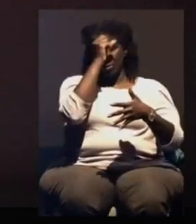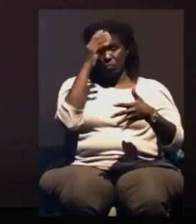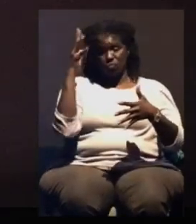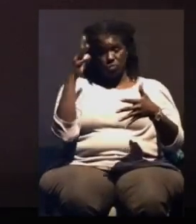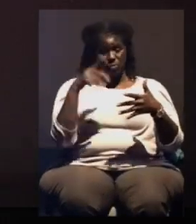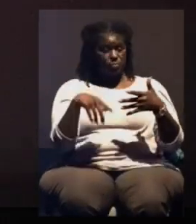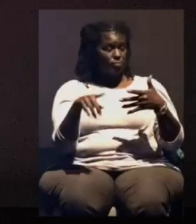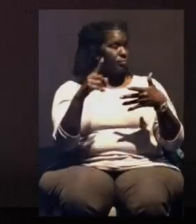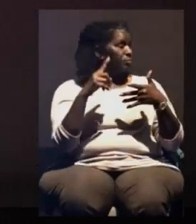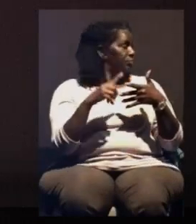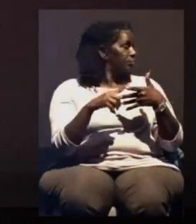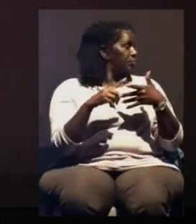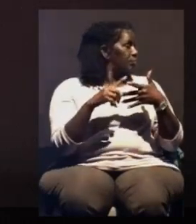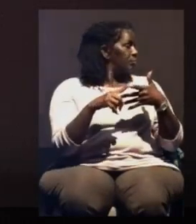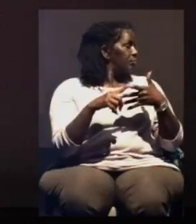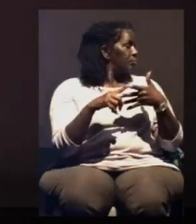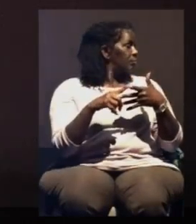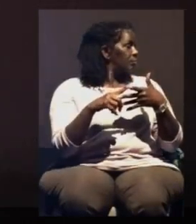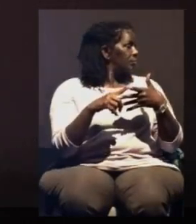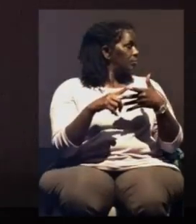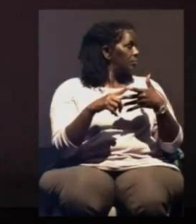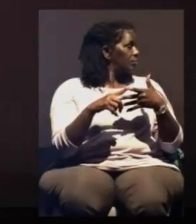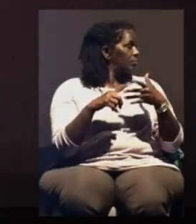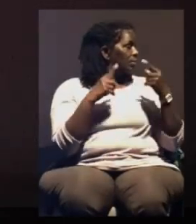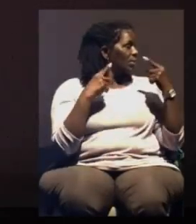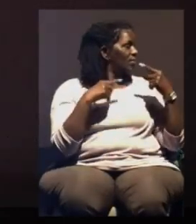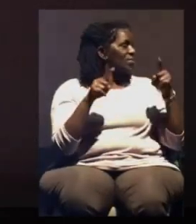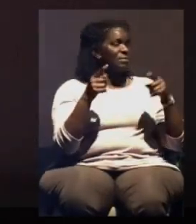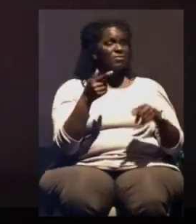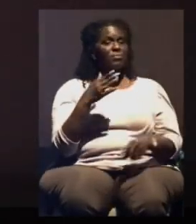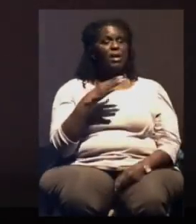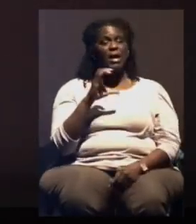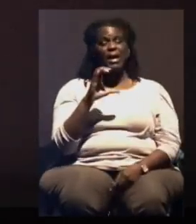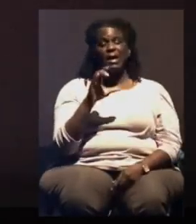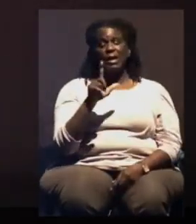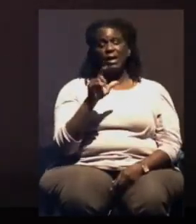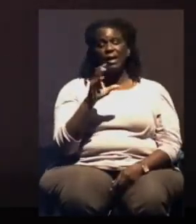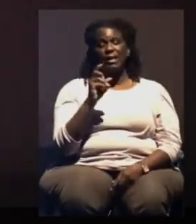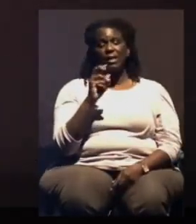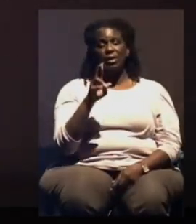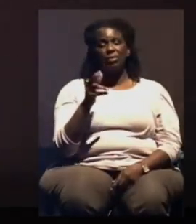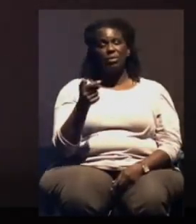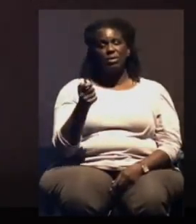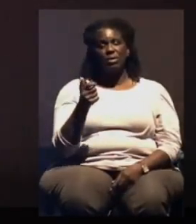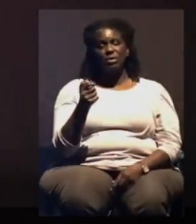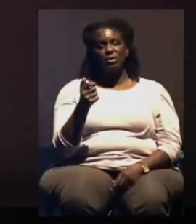Number two. I'm famous for this clicker. I have this story,